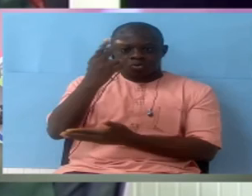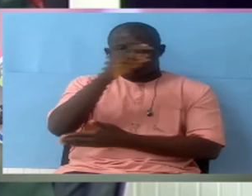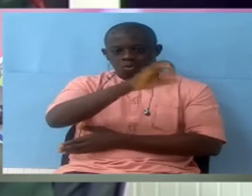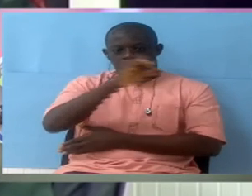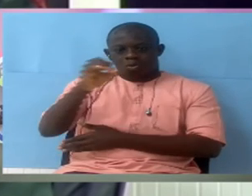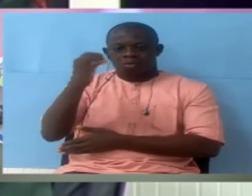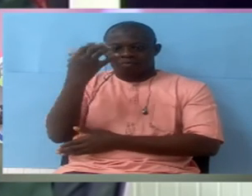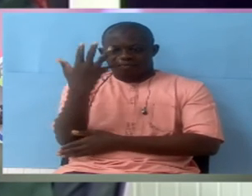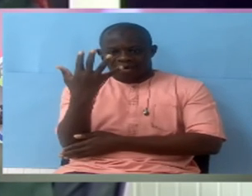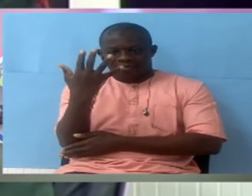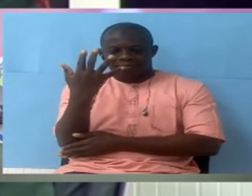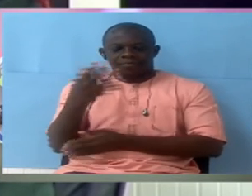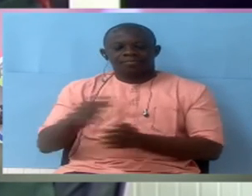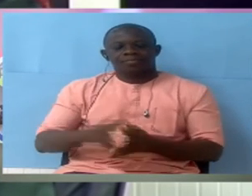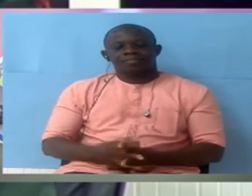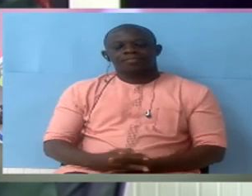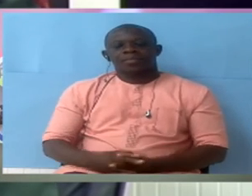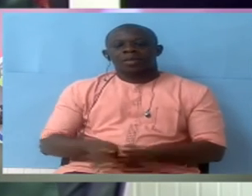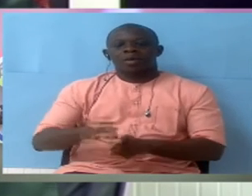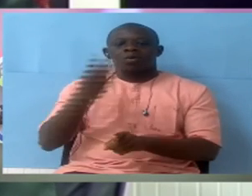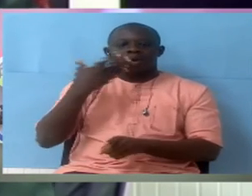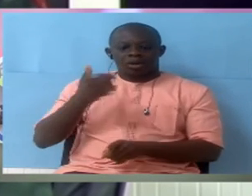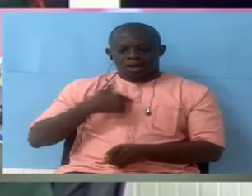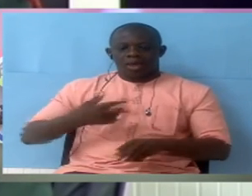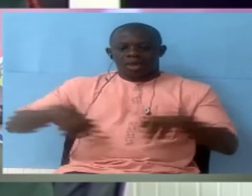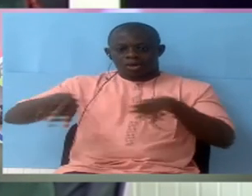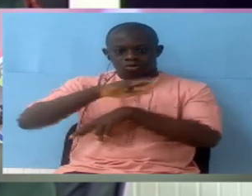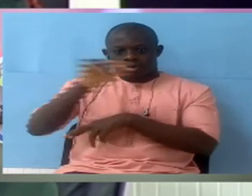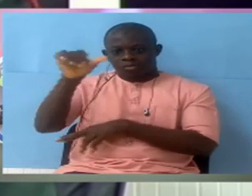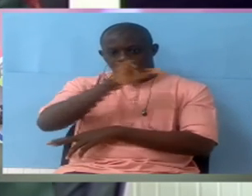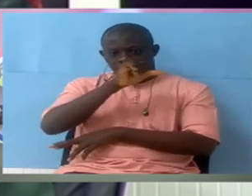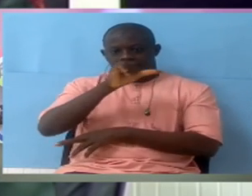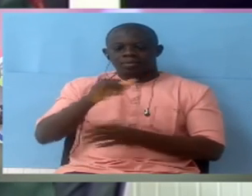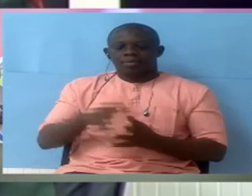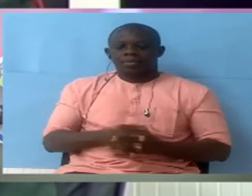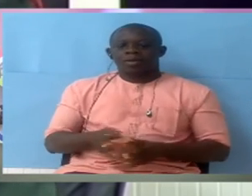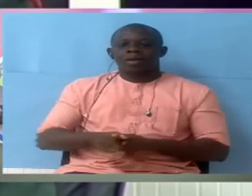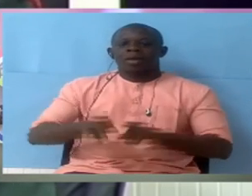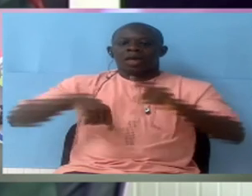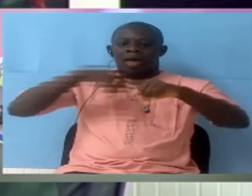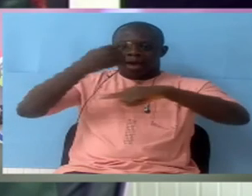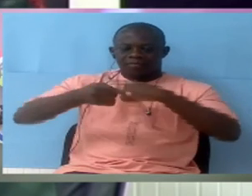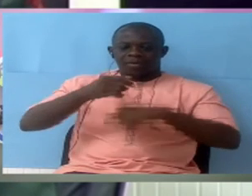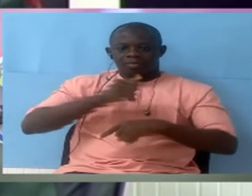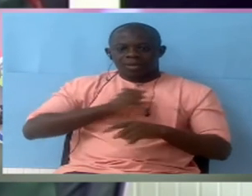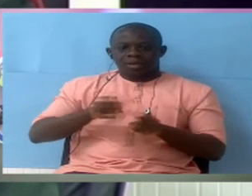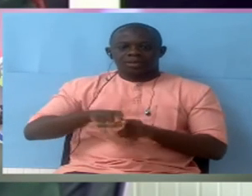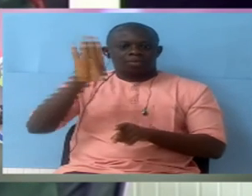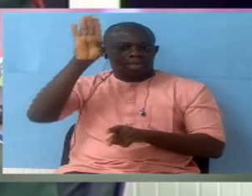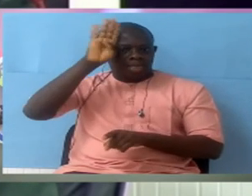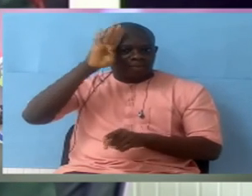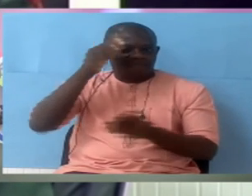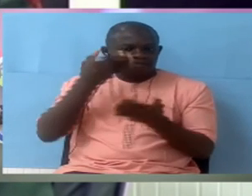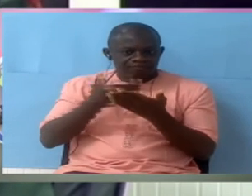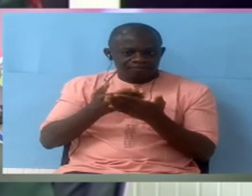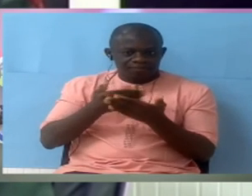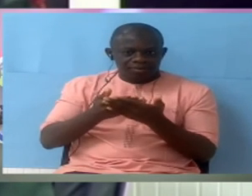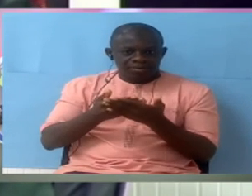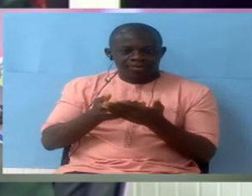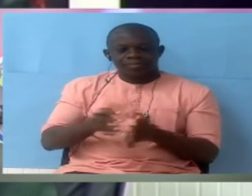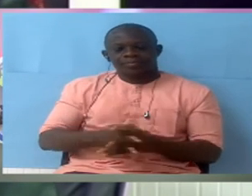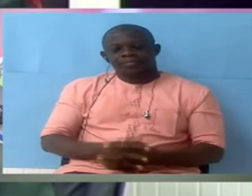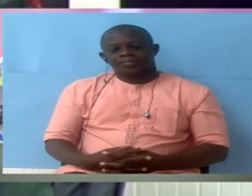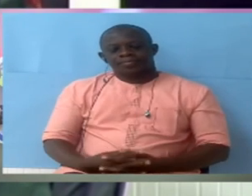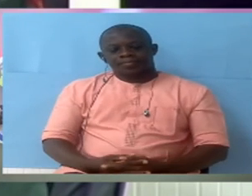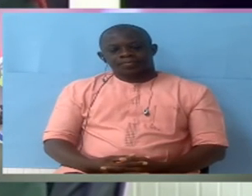atum 2005. When I came. Bama ñibisi. After my disembarkment leave. Ganaw buma jele suma leave